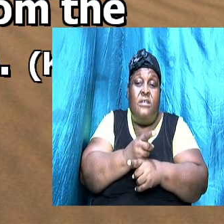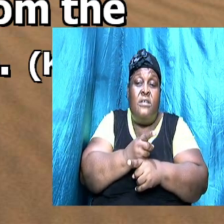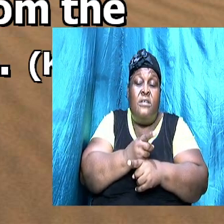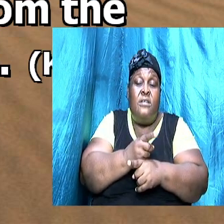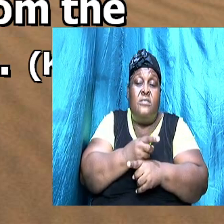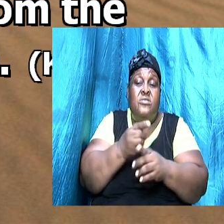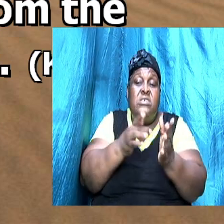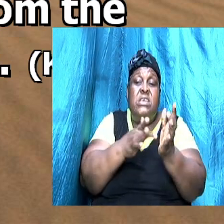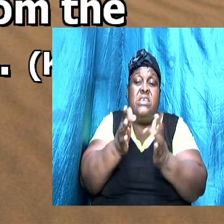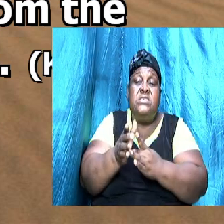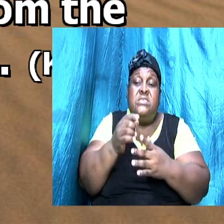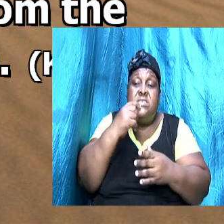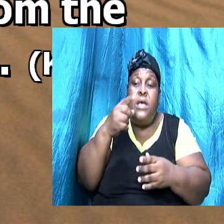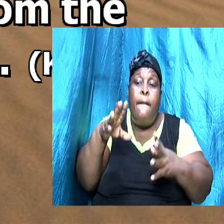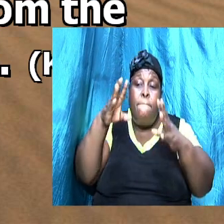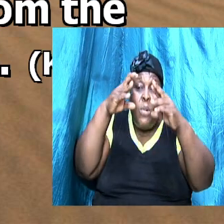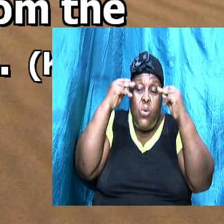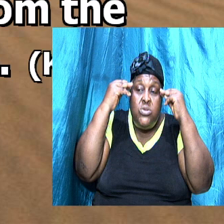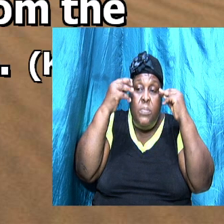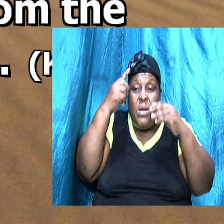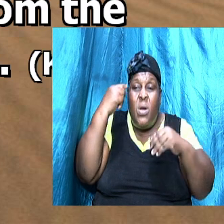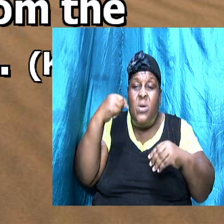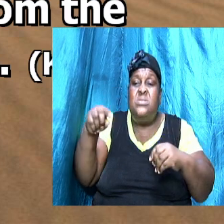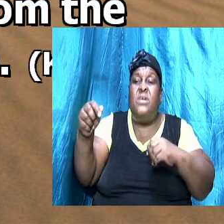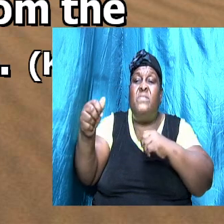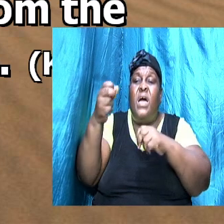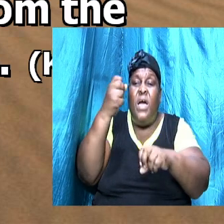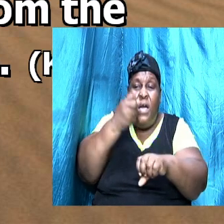them, Moses, because of the